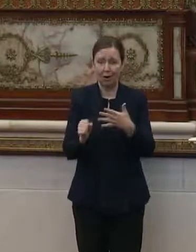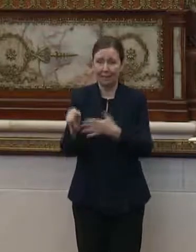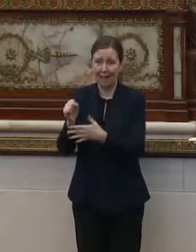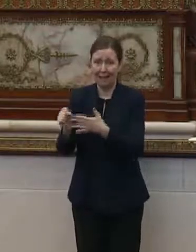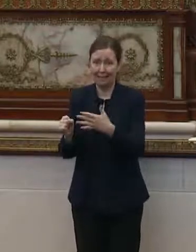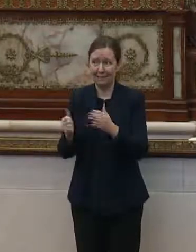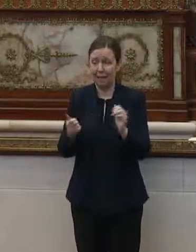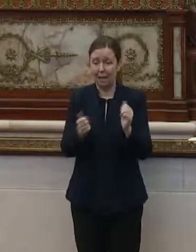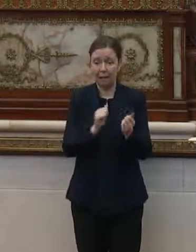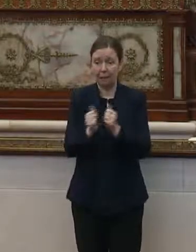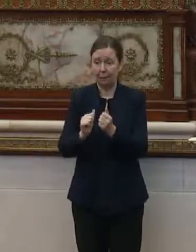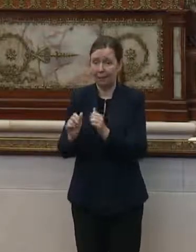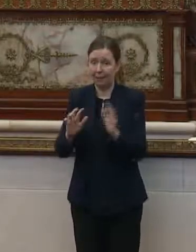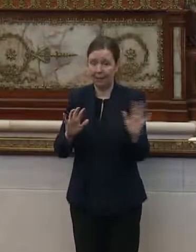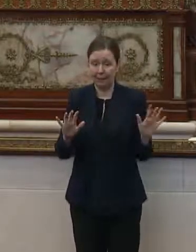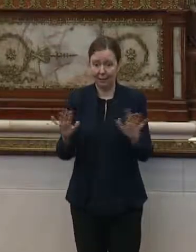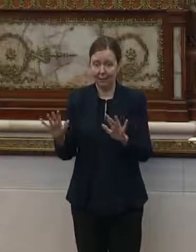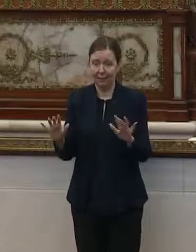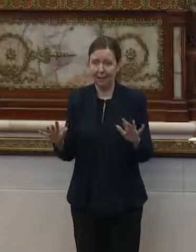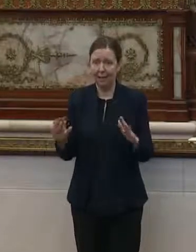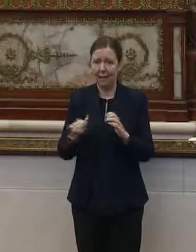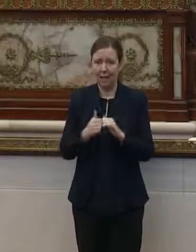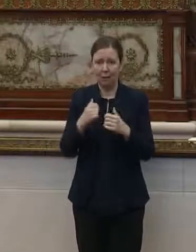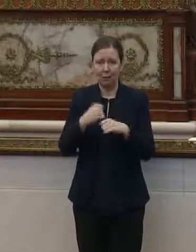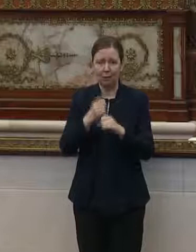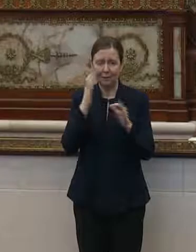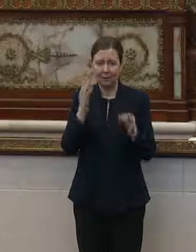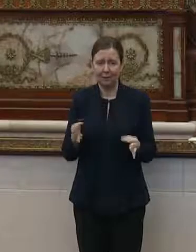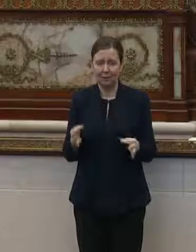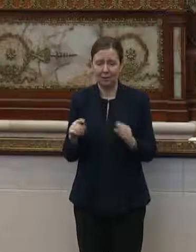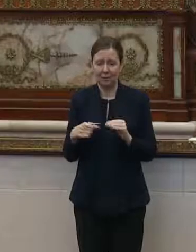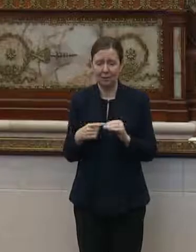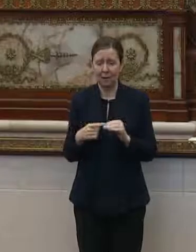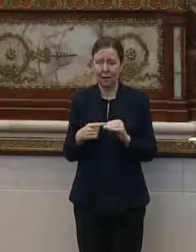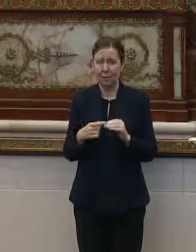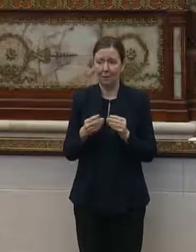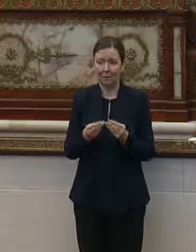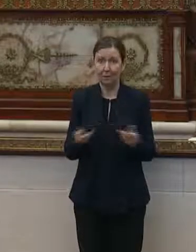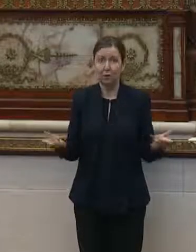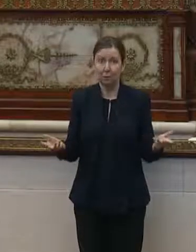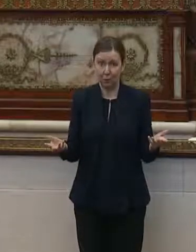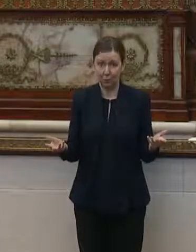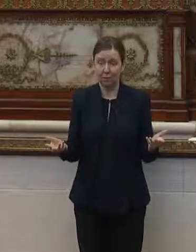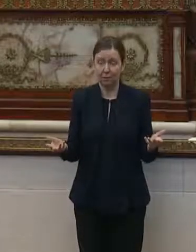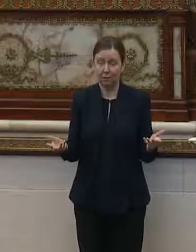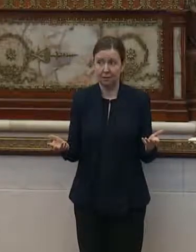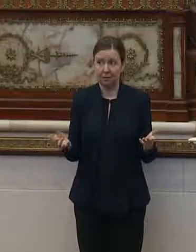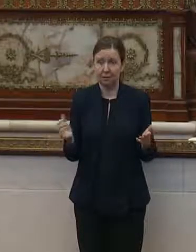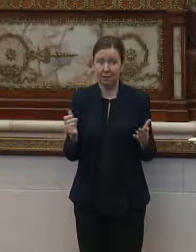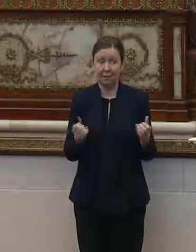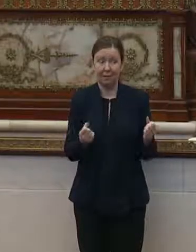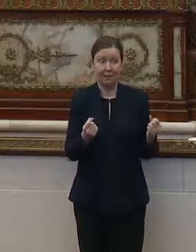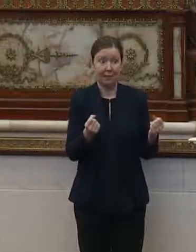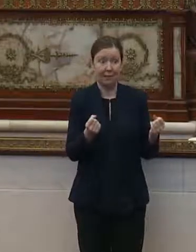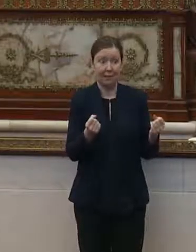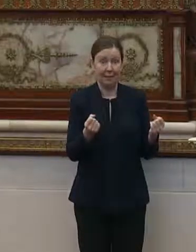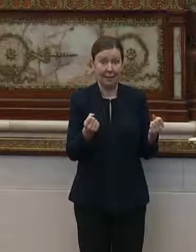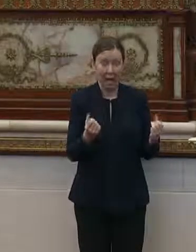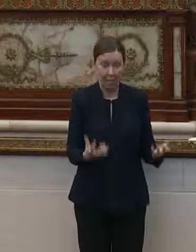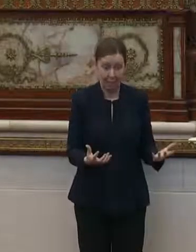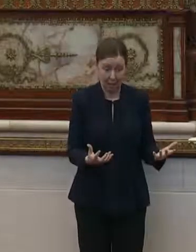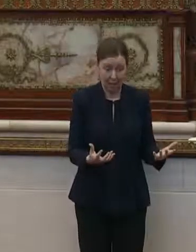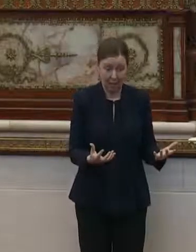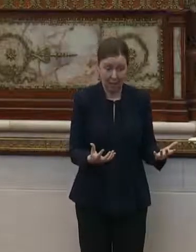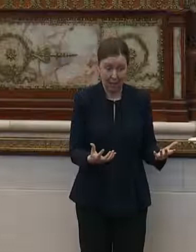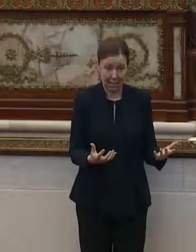competing interests that we have? How is the decision made about the distribution of that many to